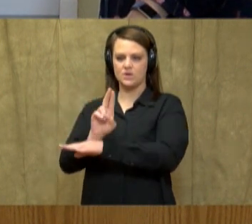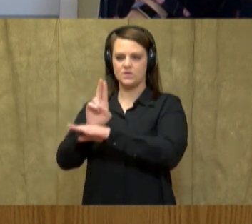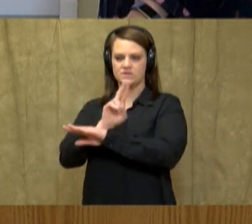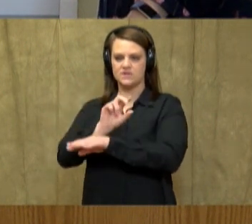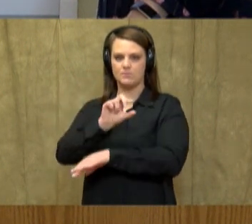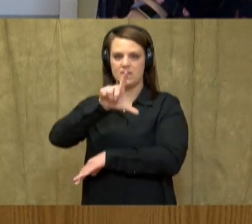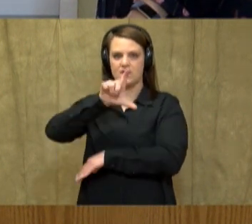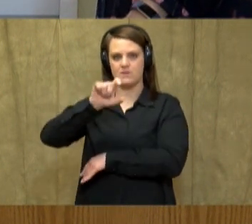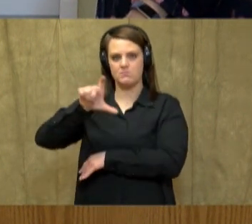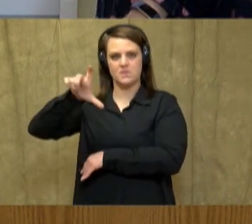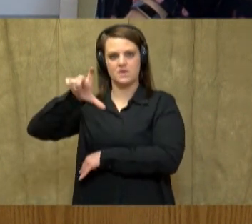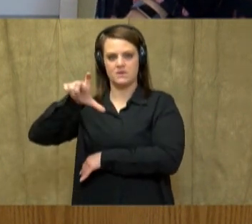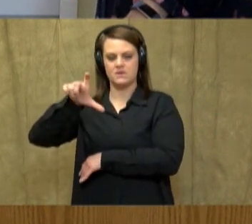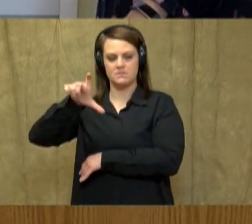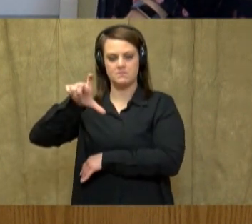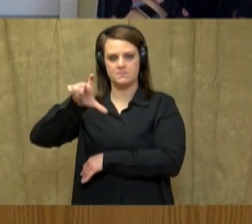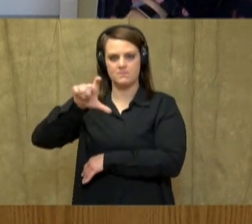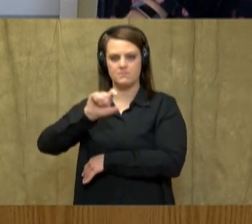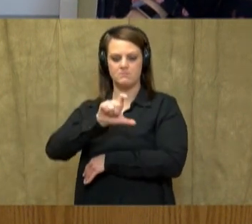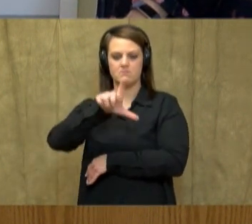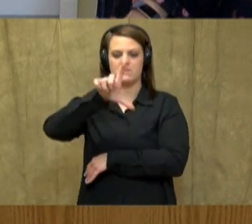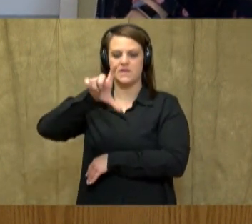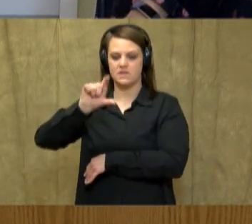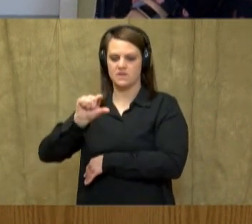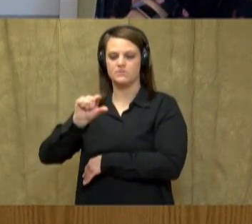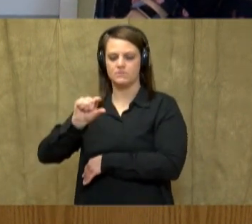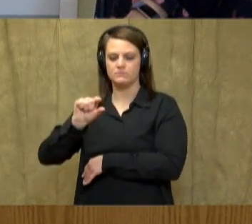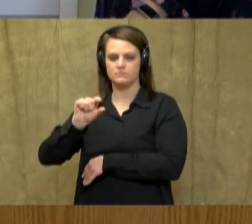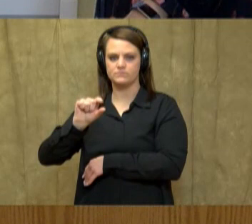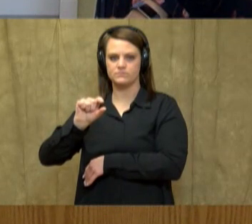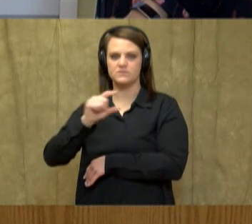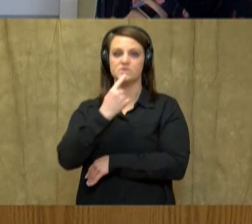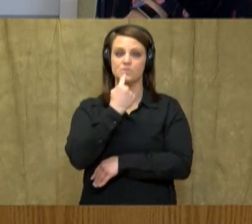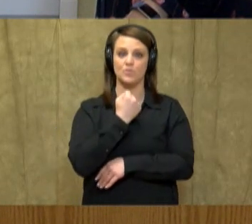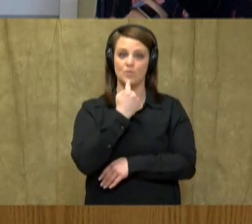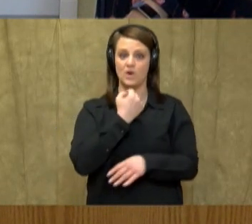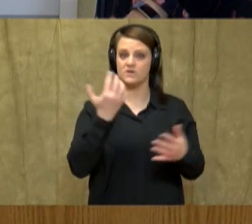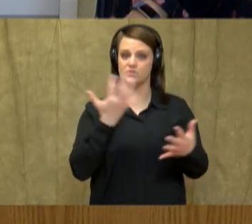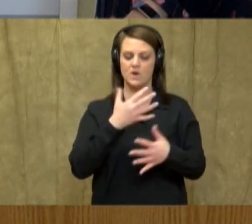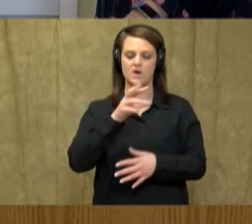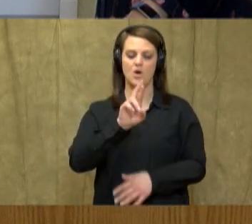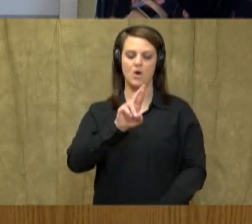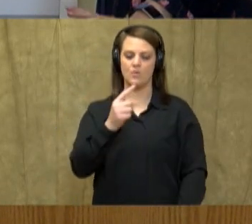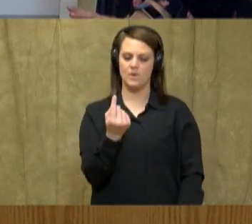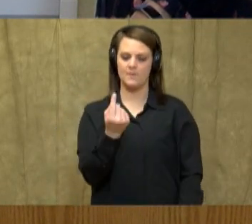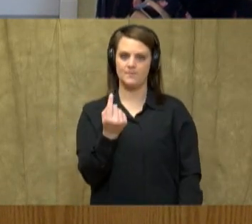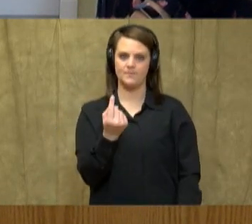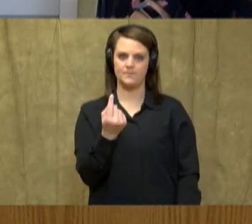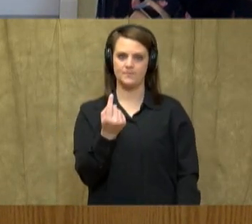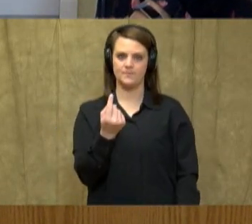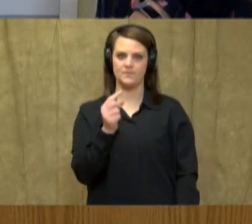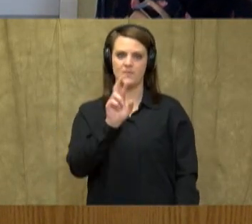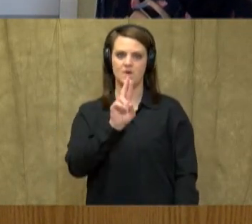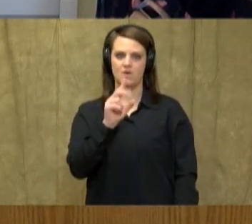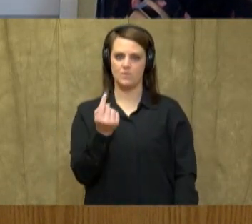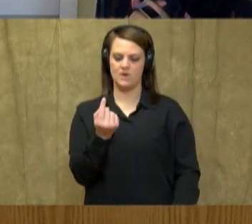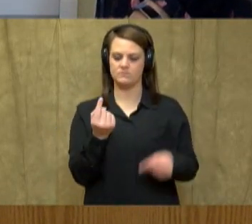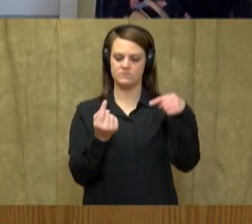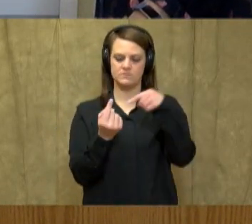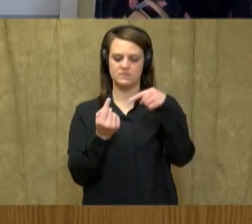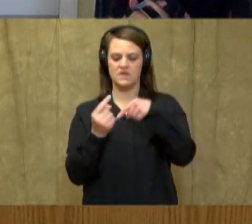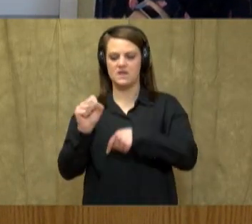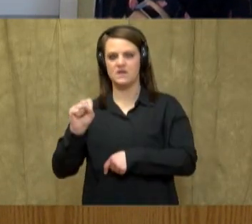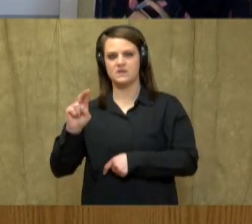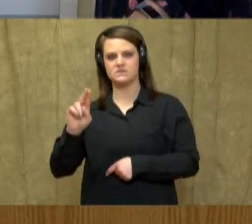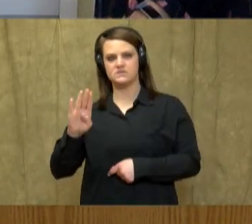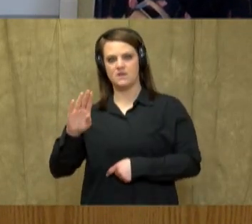capital letters, but instead of one capital, one lowercase. So red in this case is going to be R1, and they use the numbers as a subscript. White